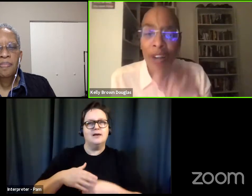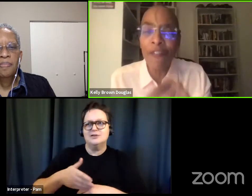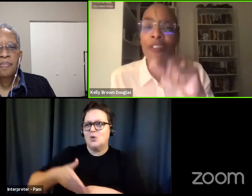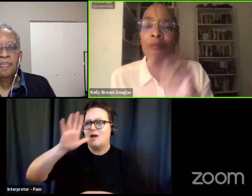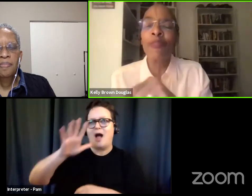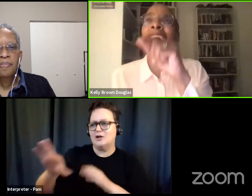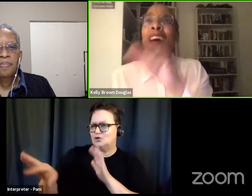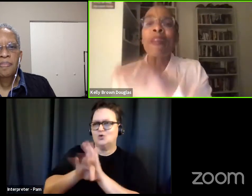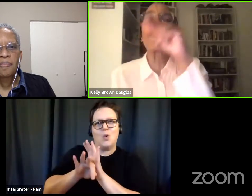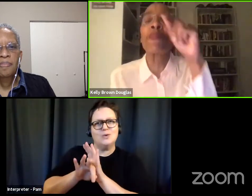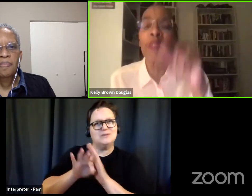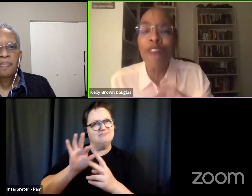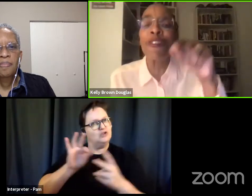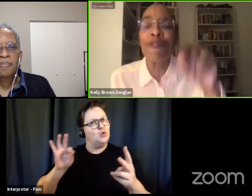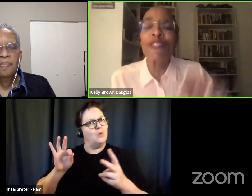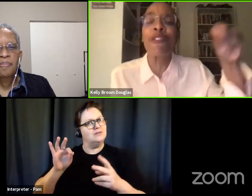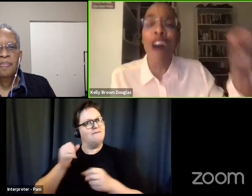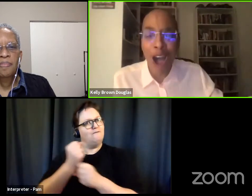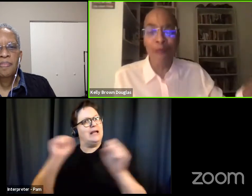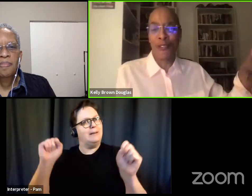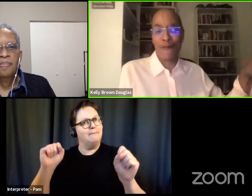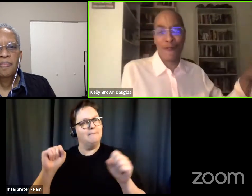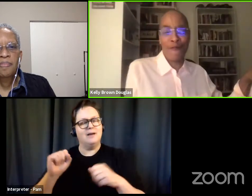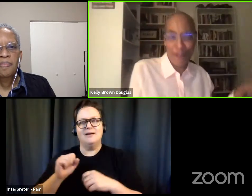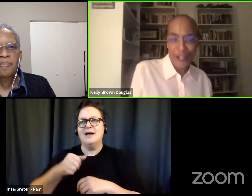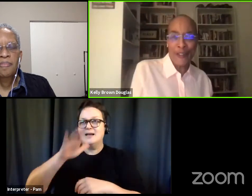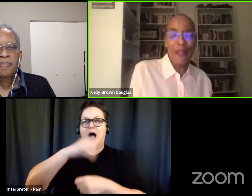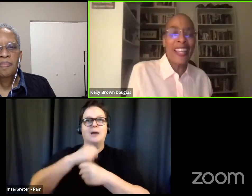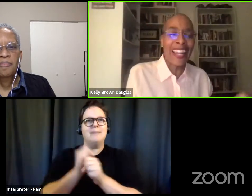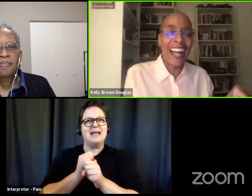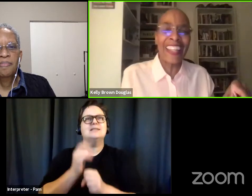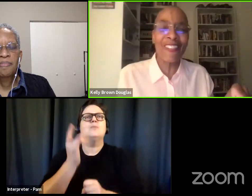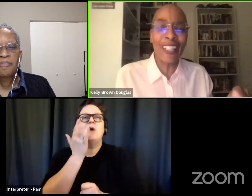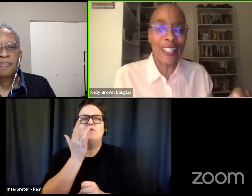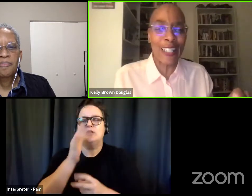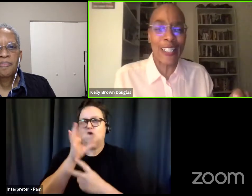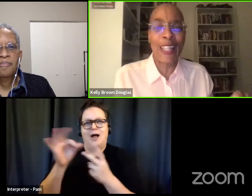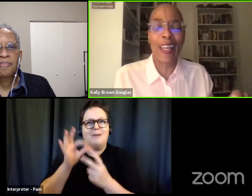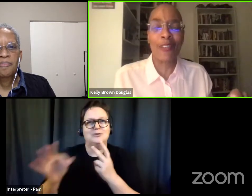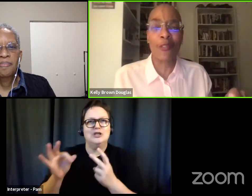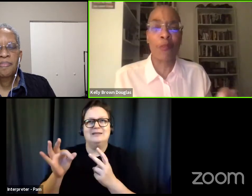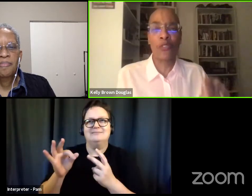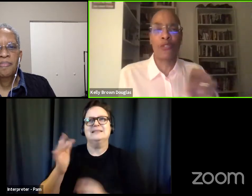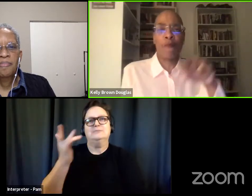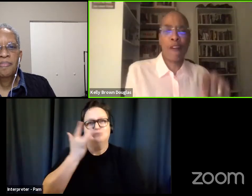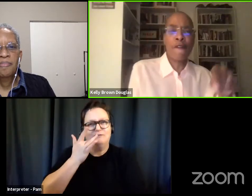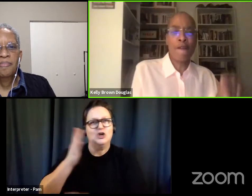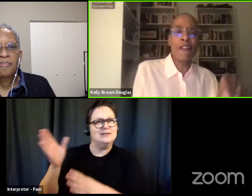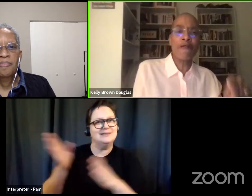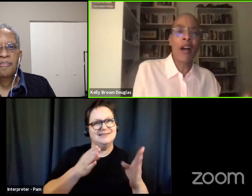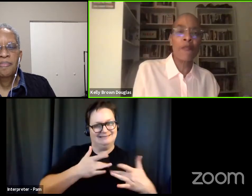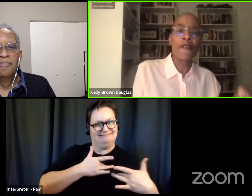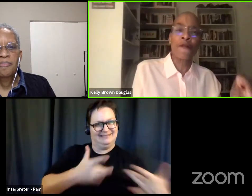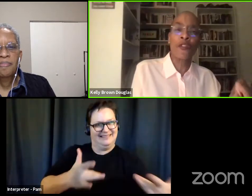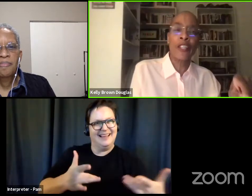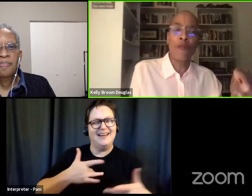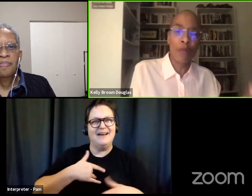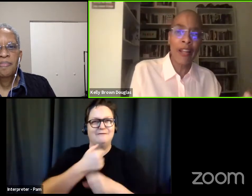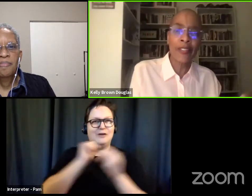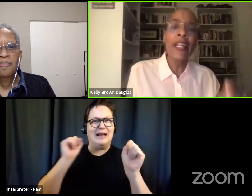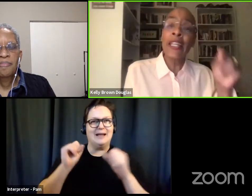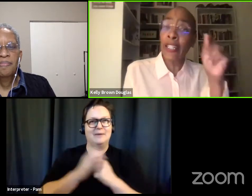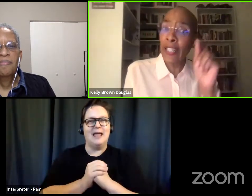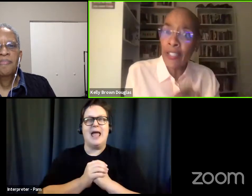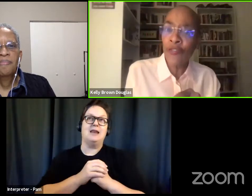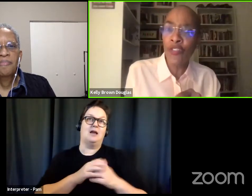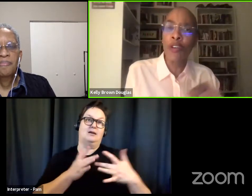the God makes a preferential option for freedom. And I even like to say that, as opposed to a preferential option for the